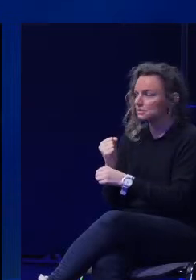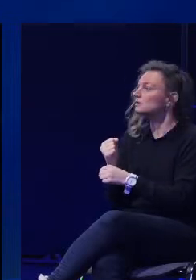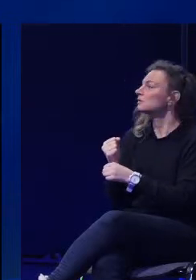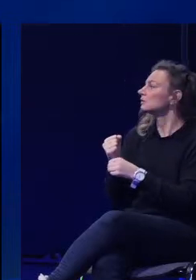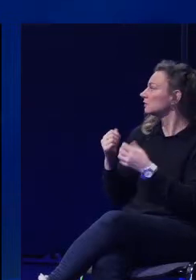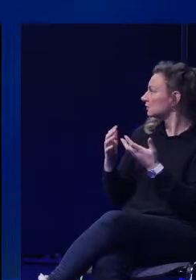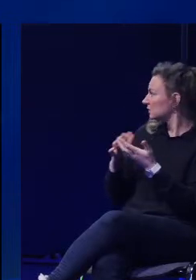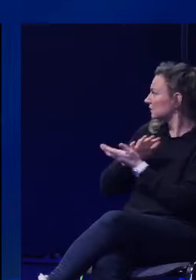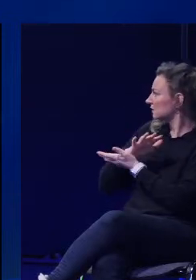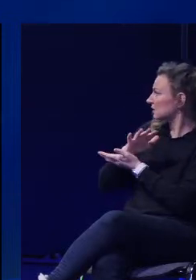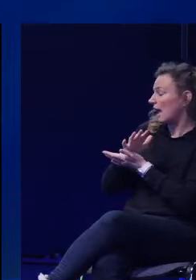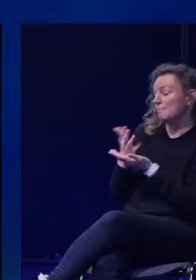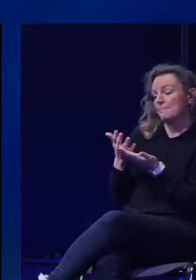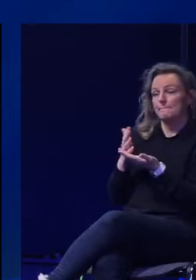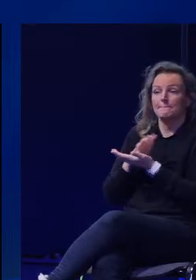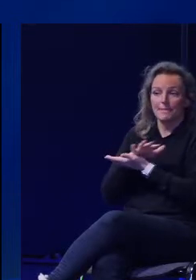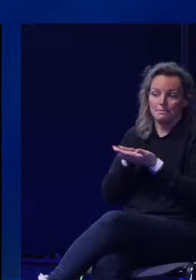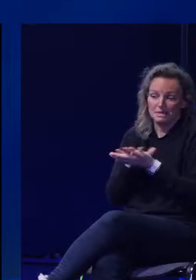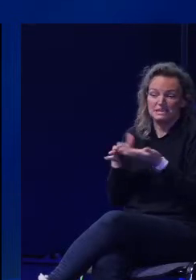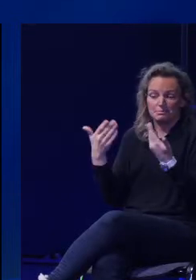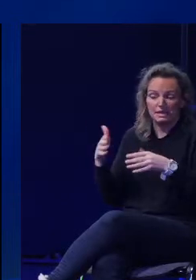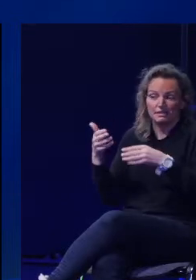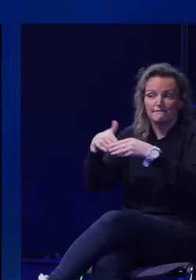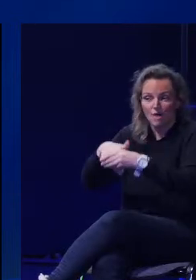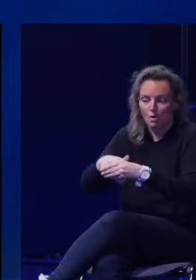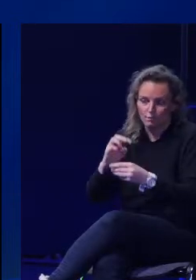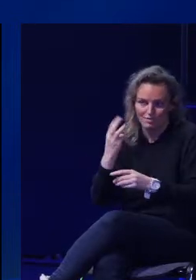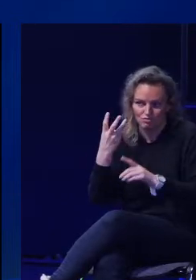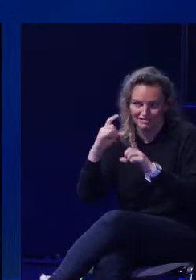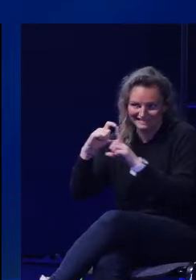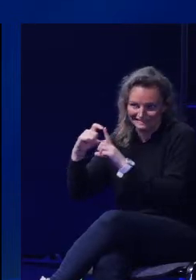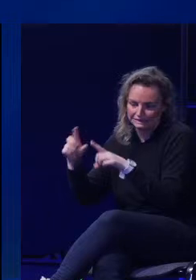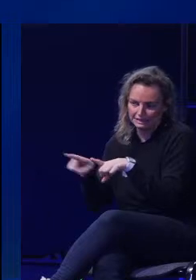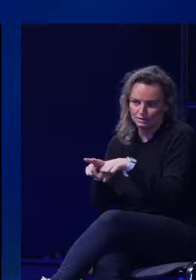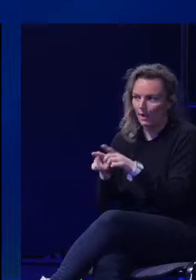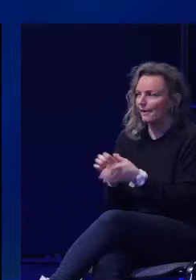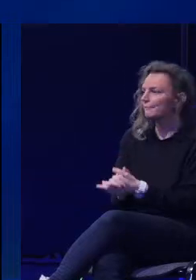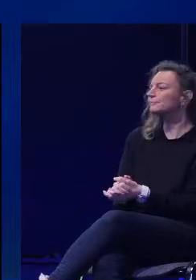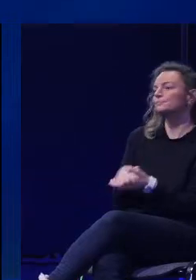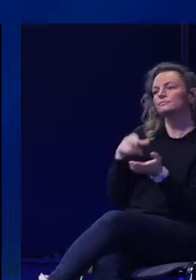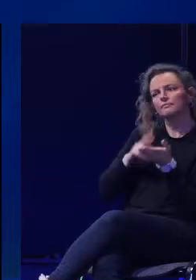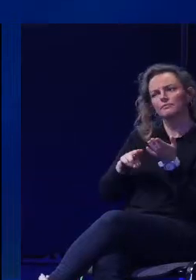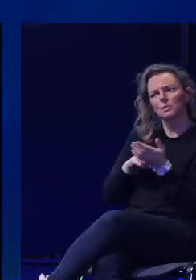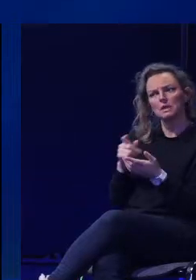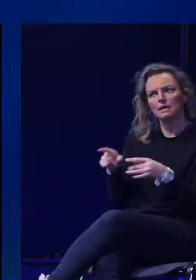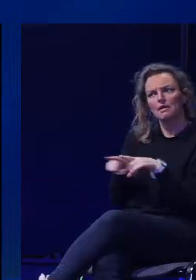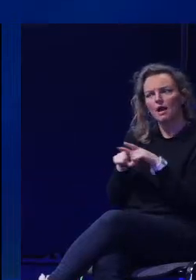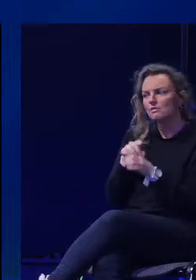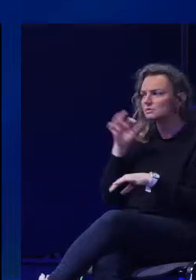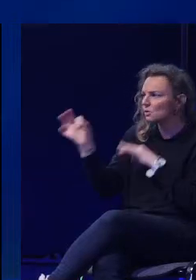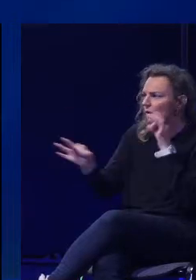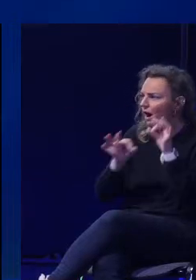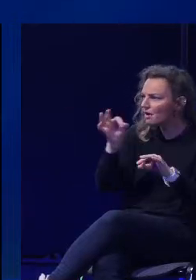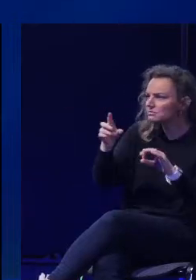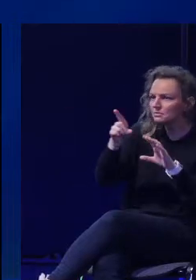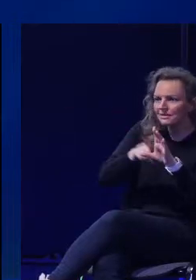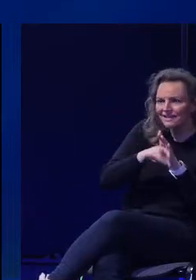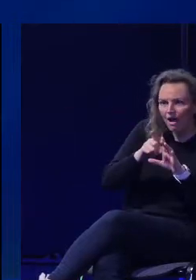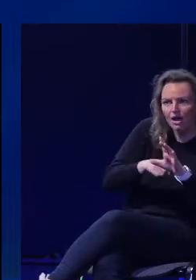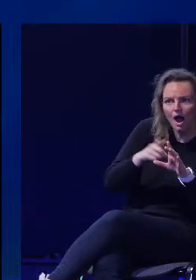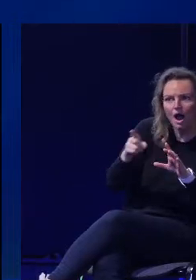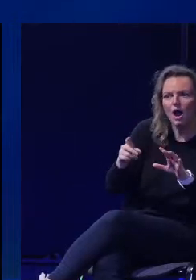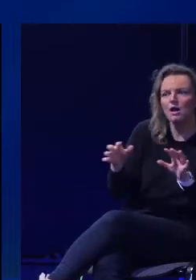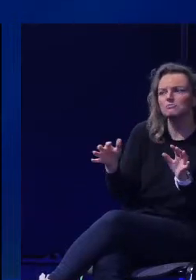Is that fair to say? Okay, so usually I also ask maybe somewhat younger, less experienced people than